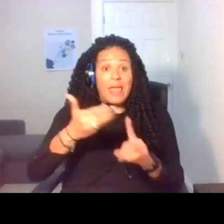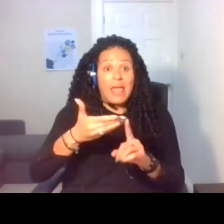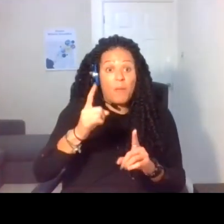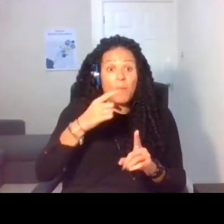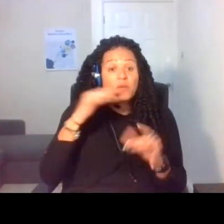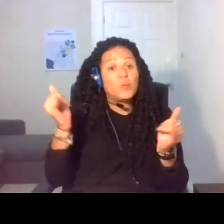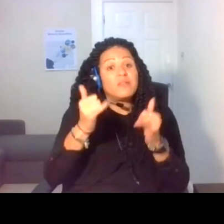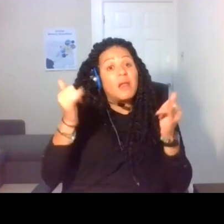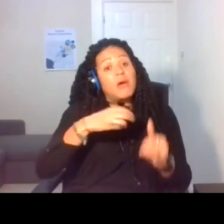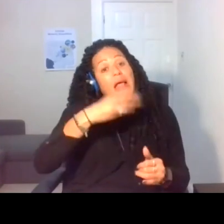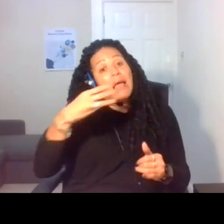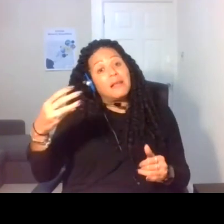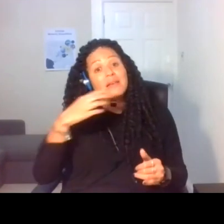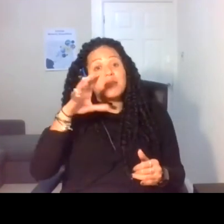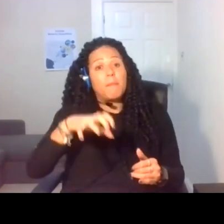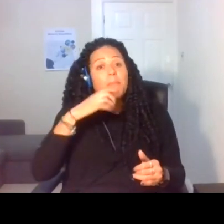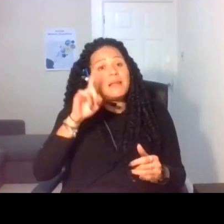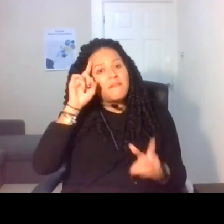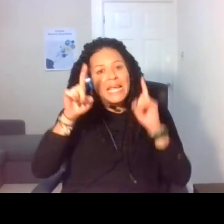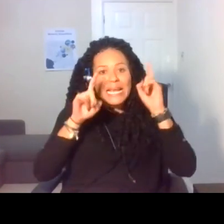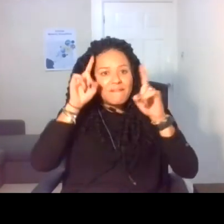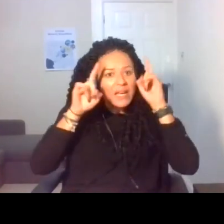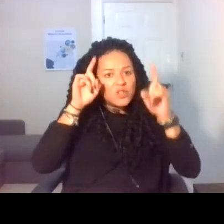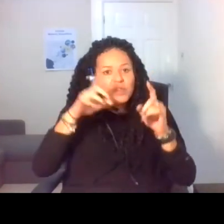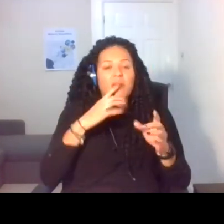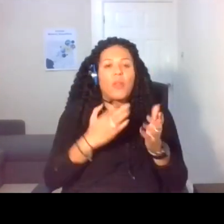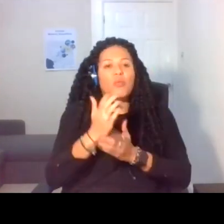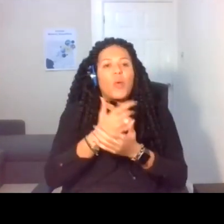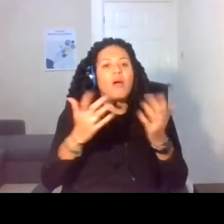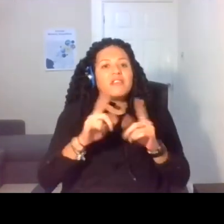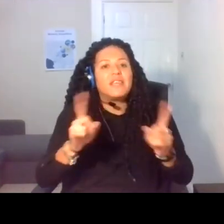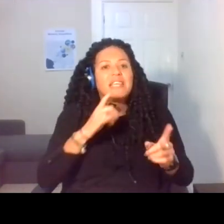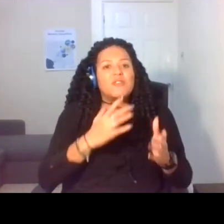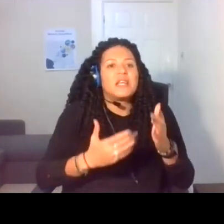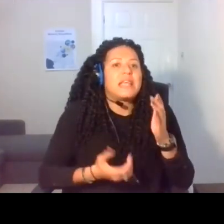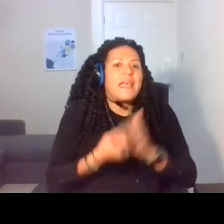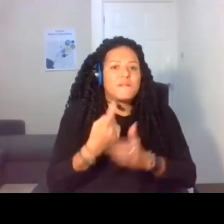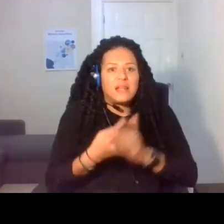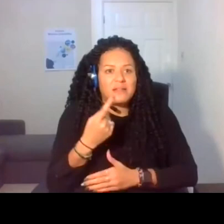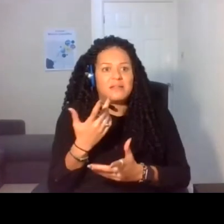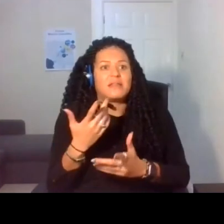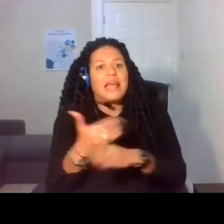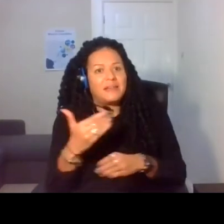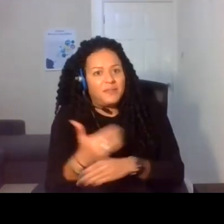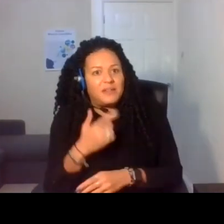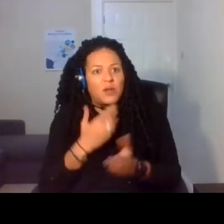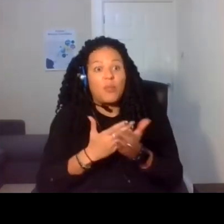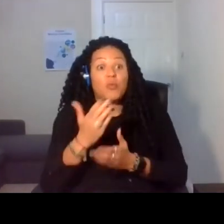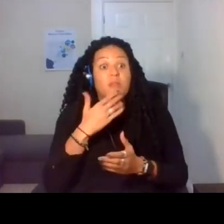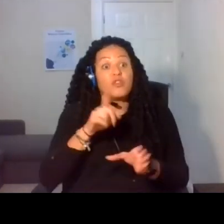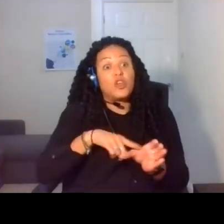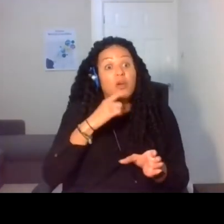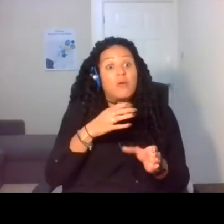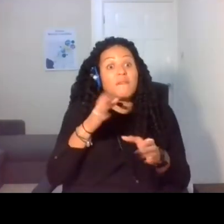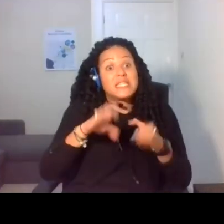celebrate Essex as a place of innovation through lots of different events and activities in this year of science and creativity. And so this year we've